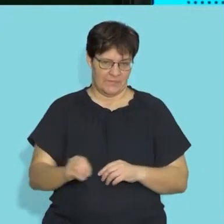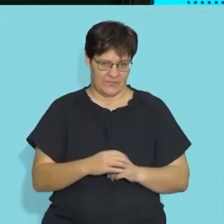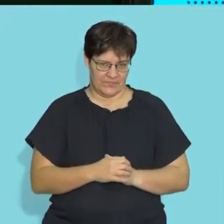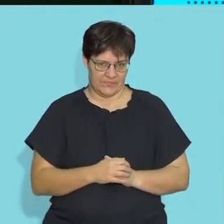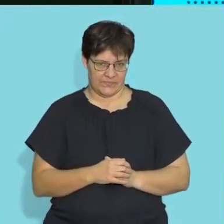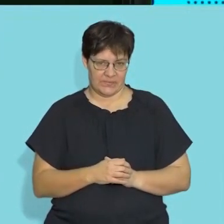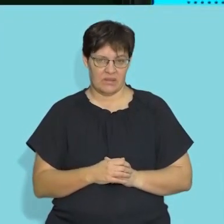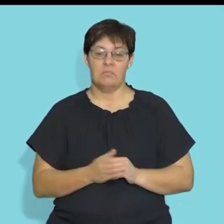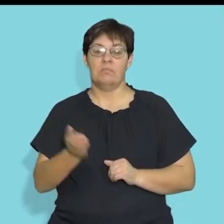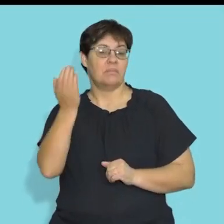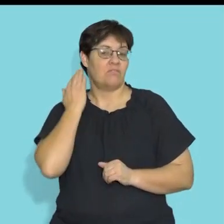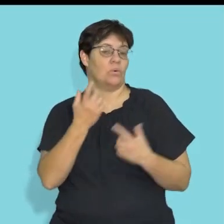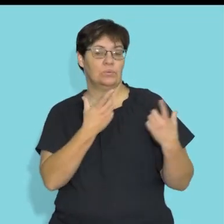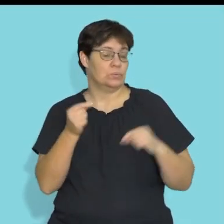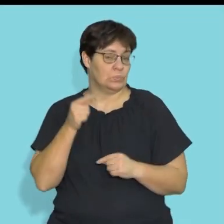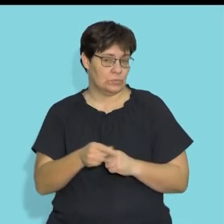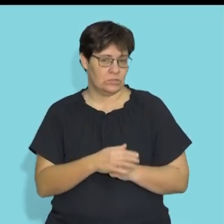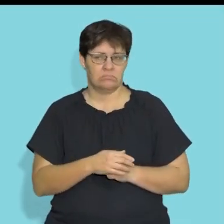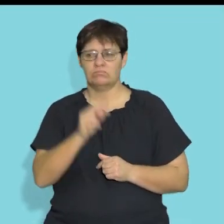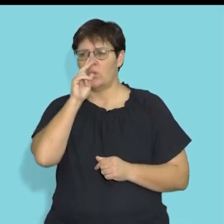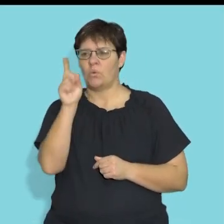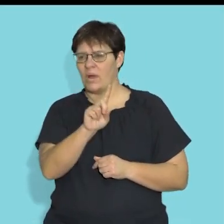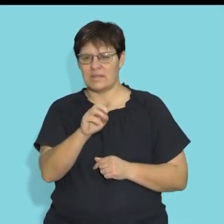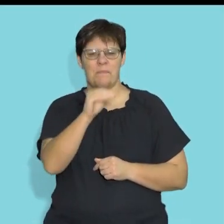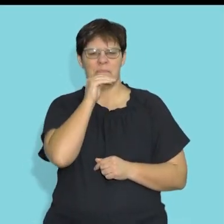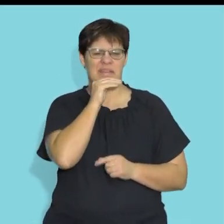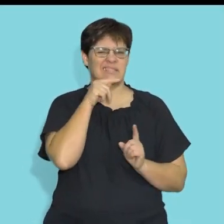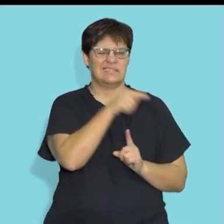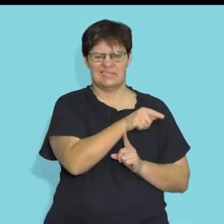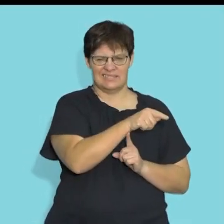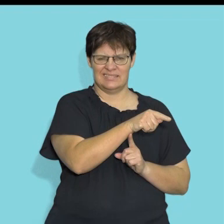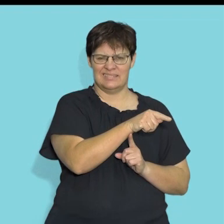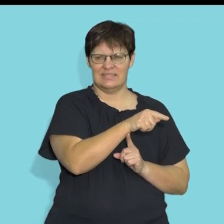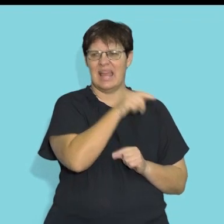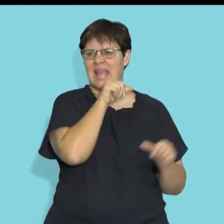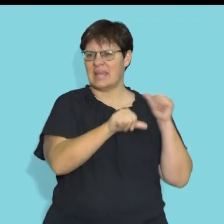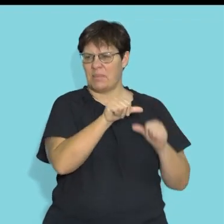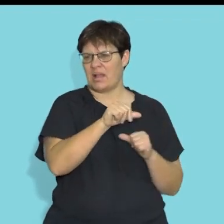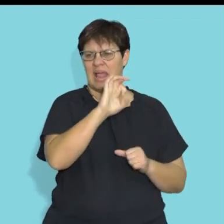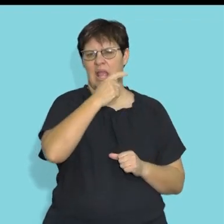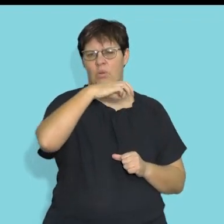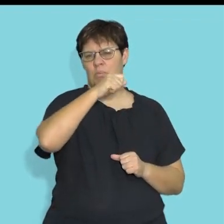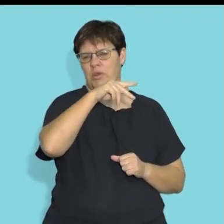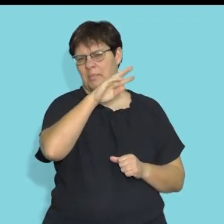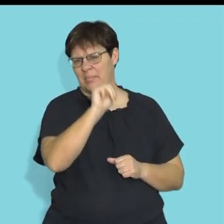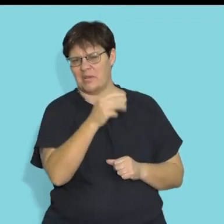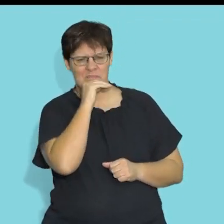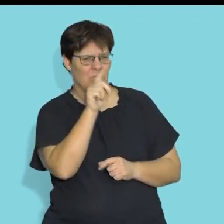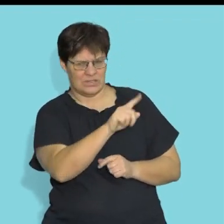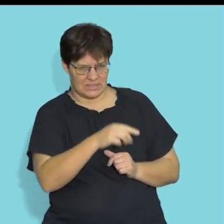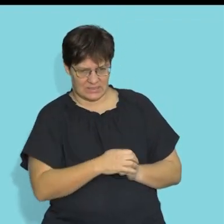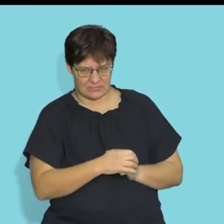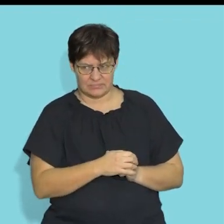The last time that we did chemical equilibrium, we looked at the definition of chemical equilibrium. We